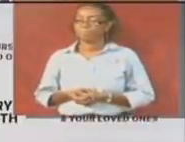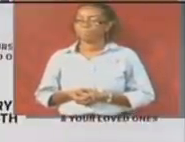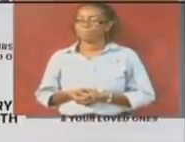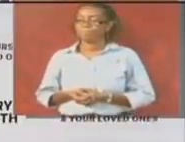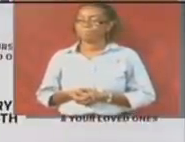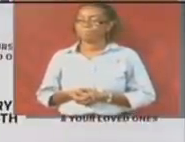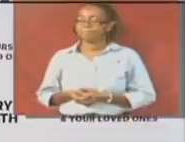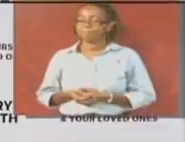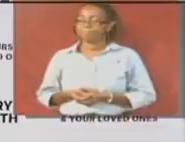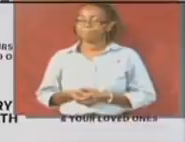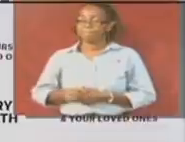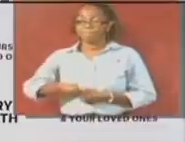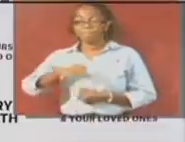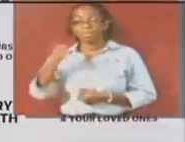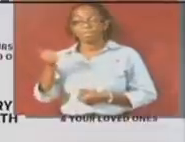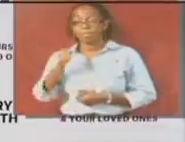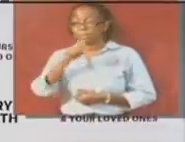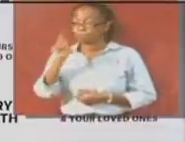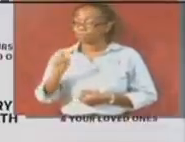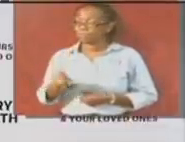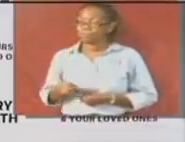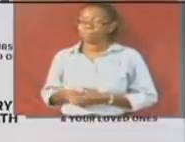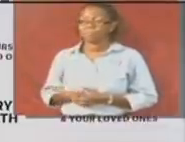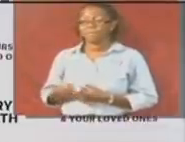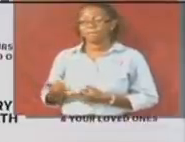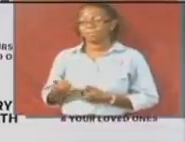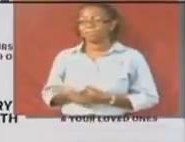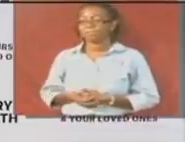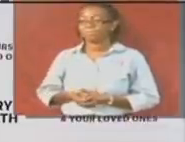to AZP News.